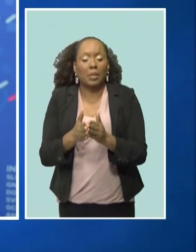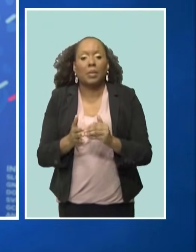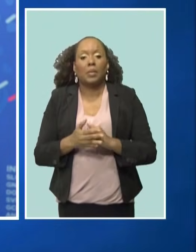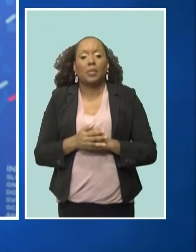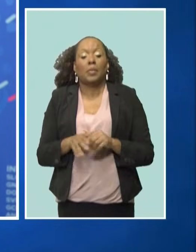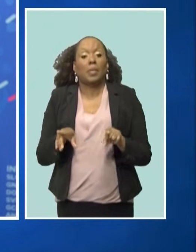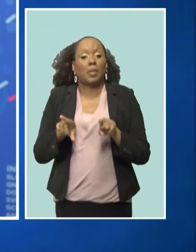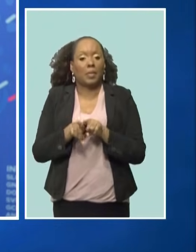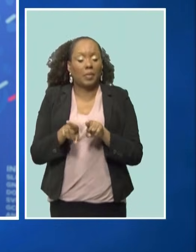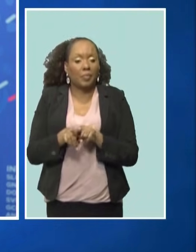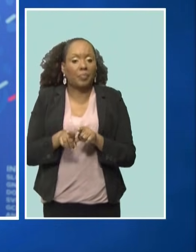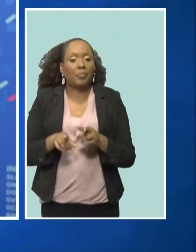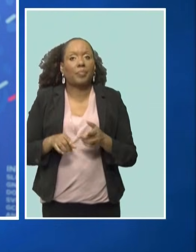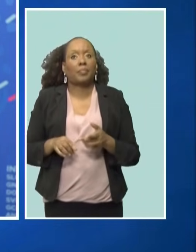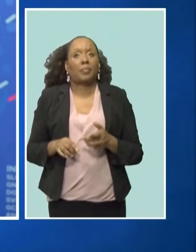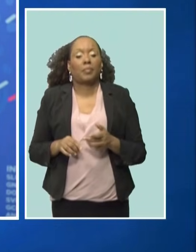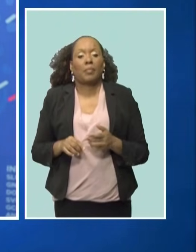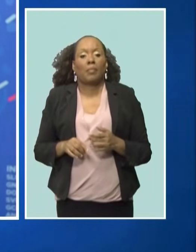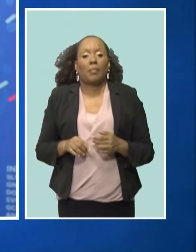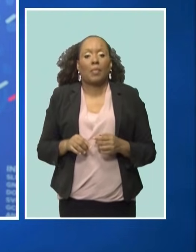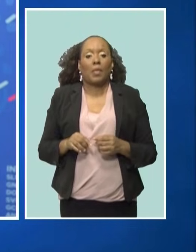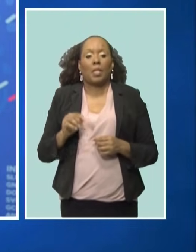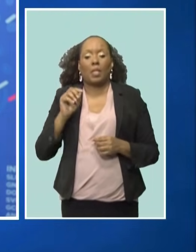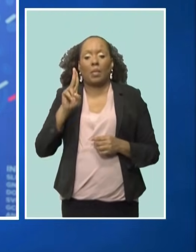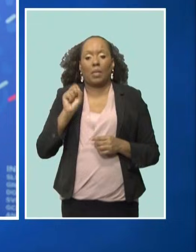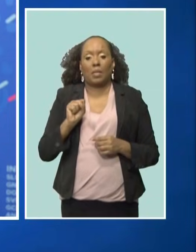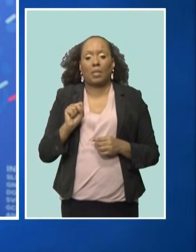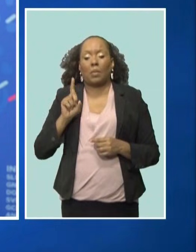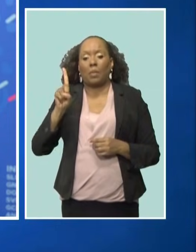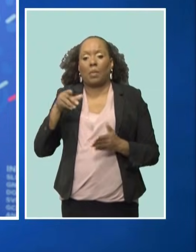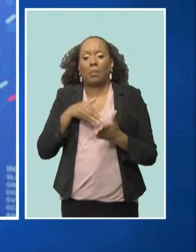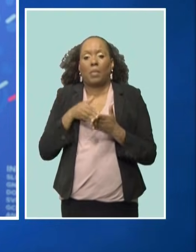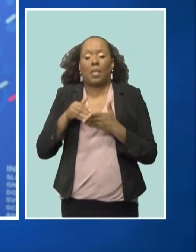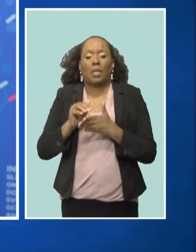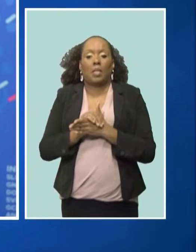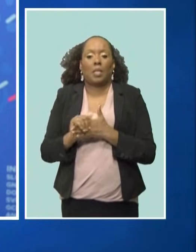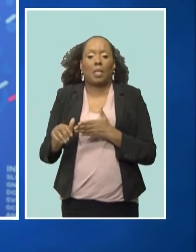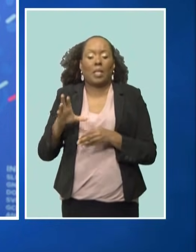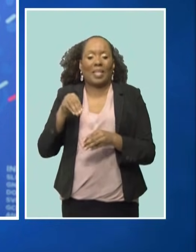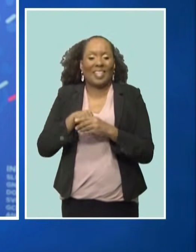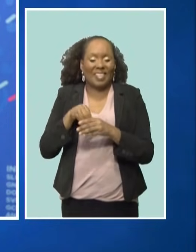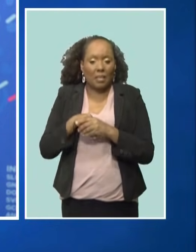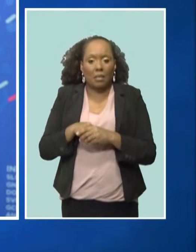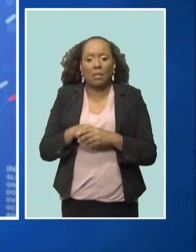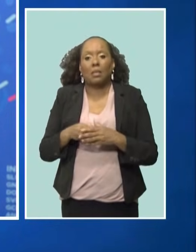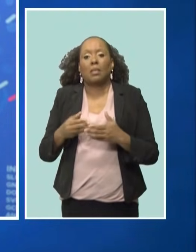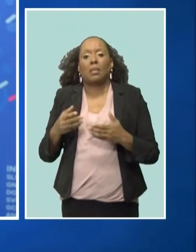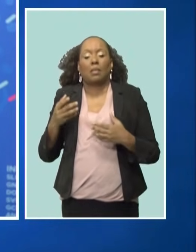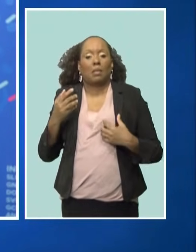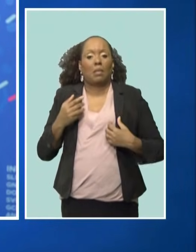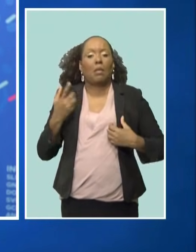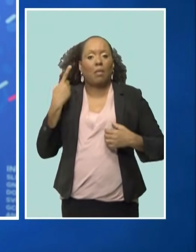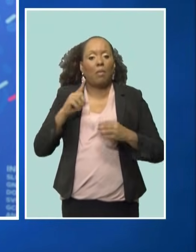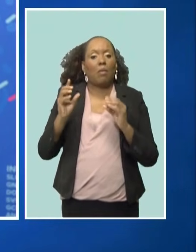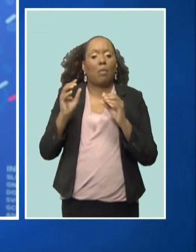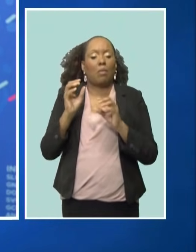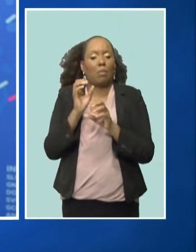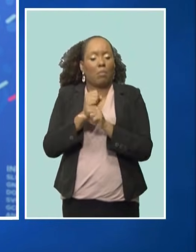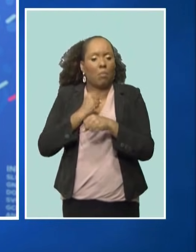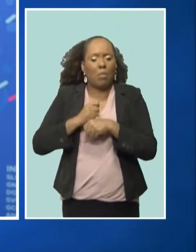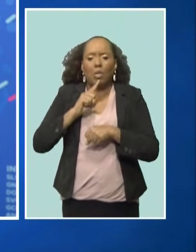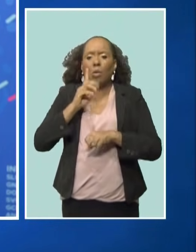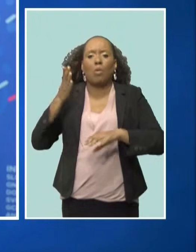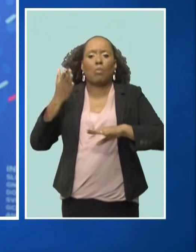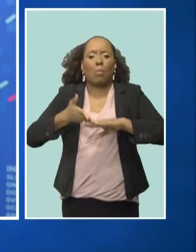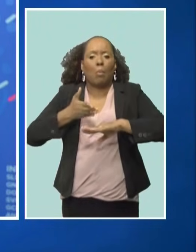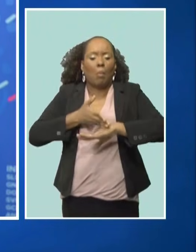has also made a US $1 million investment in Shed 3 operations to ensure that we